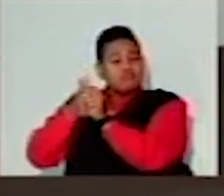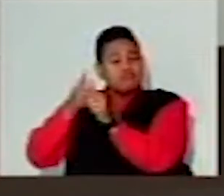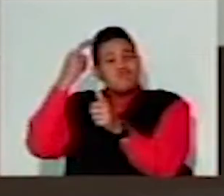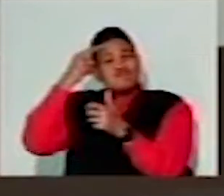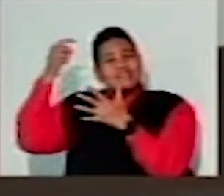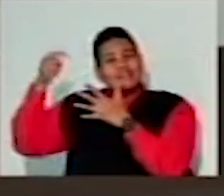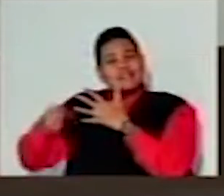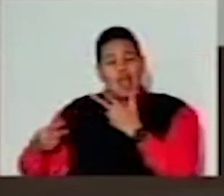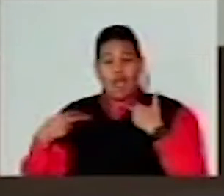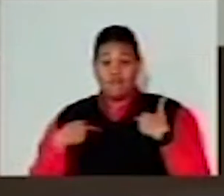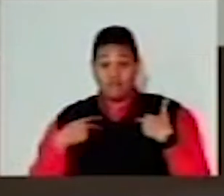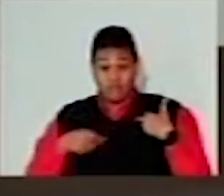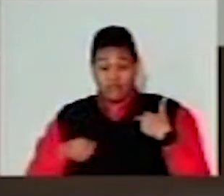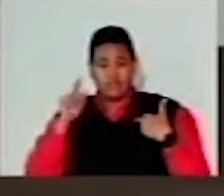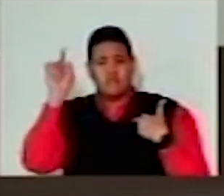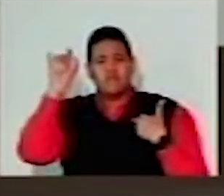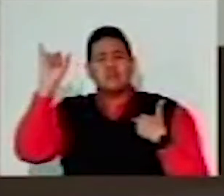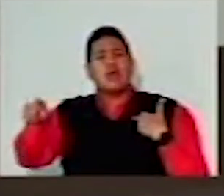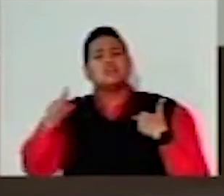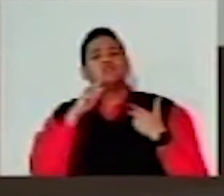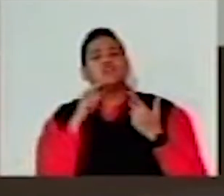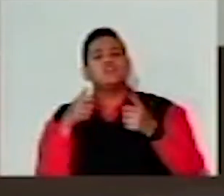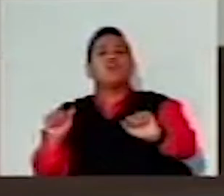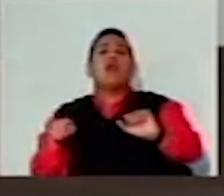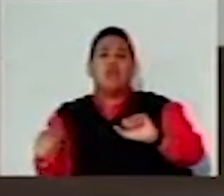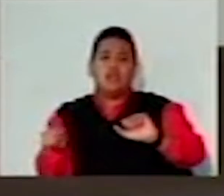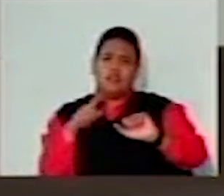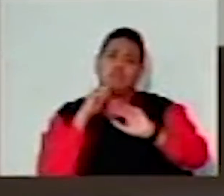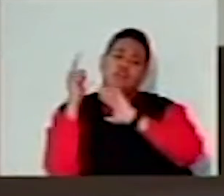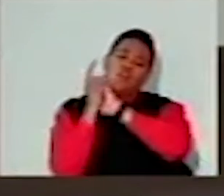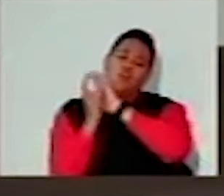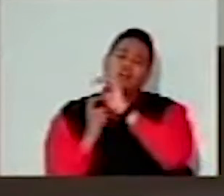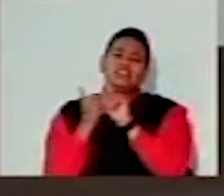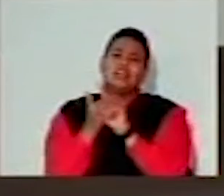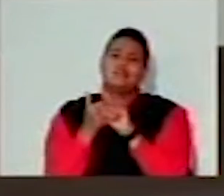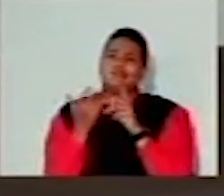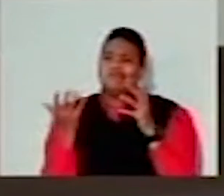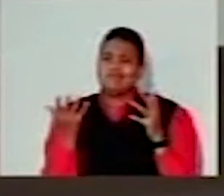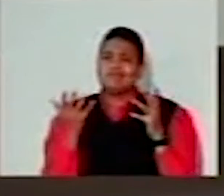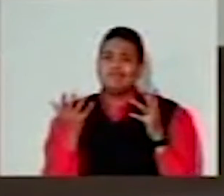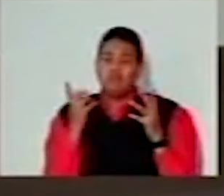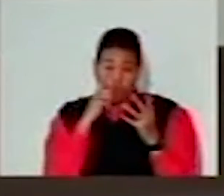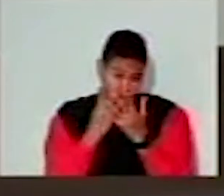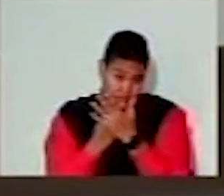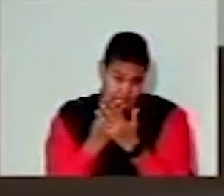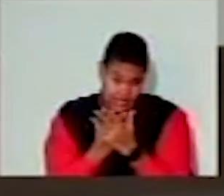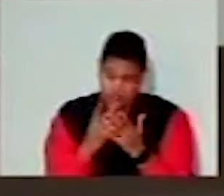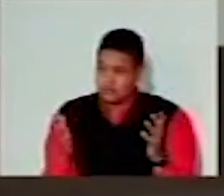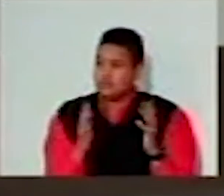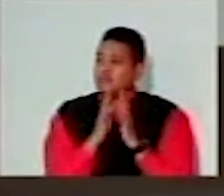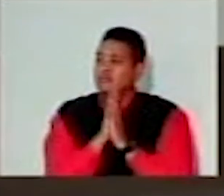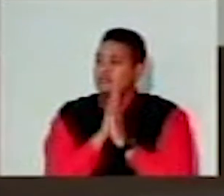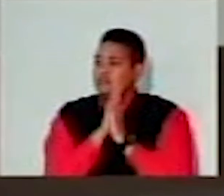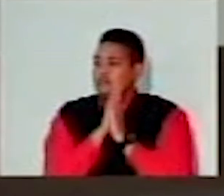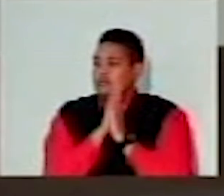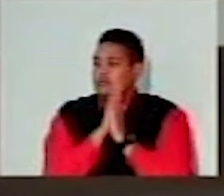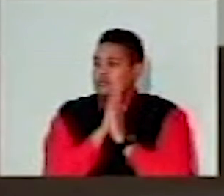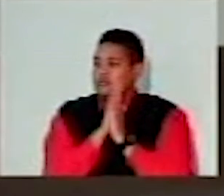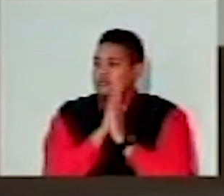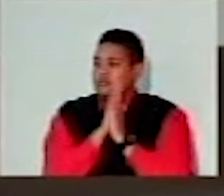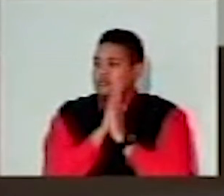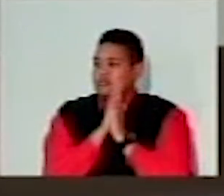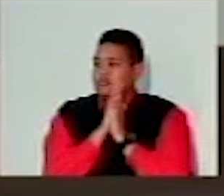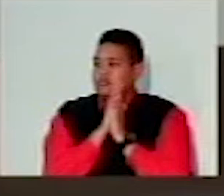extent, Mr. Speaker, it has been tried. The Act now allows for a witness to be